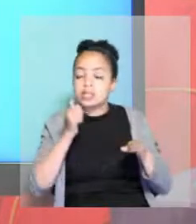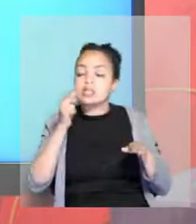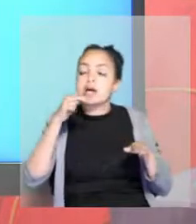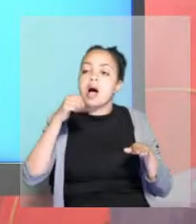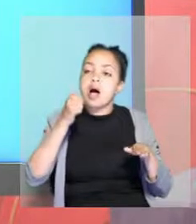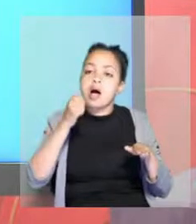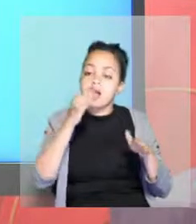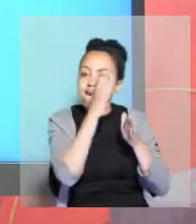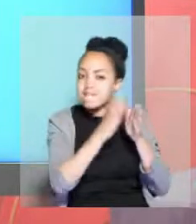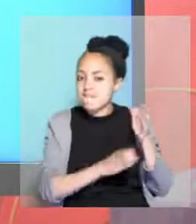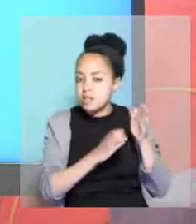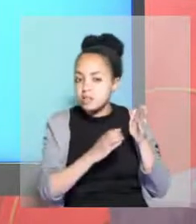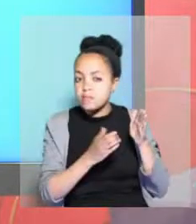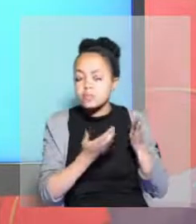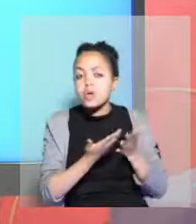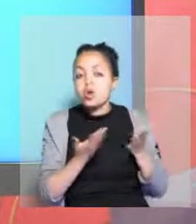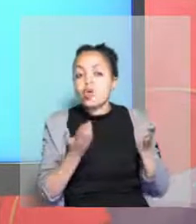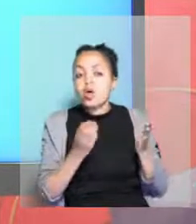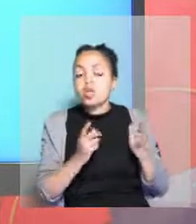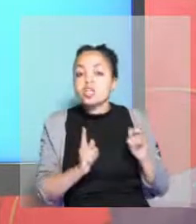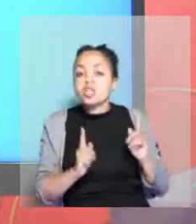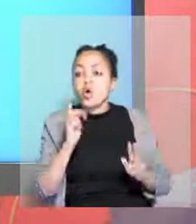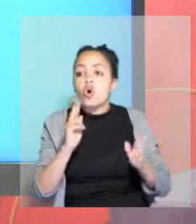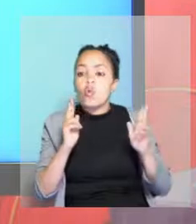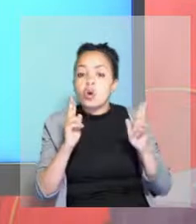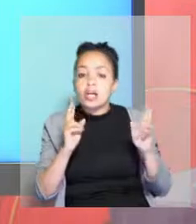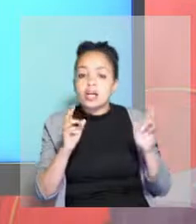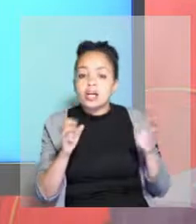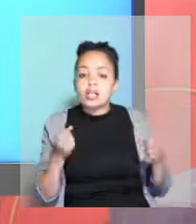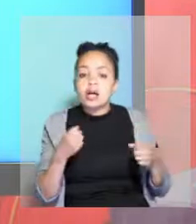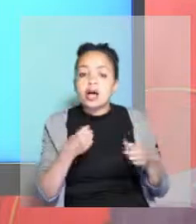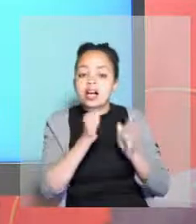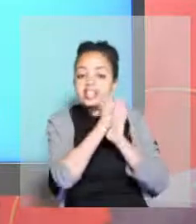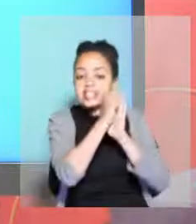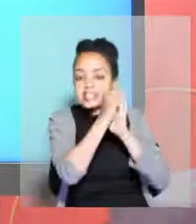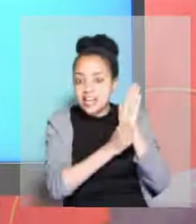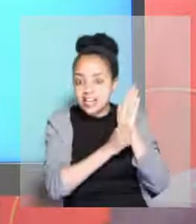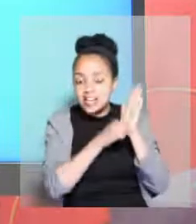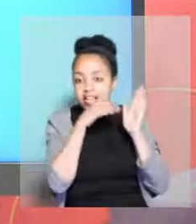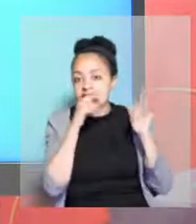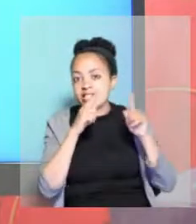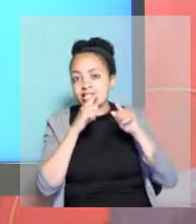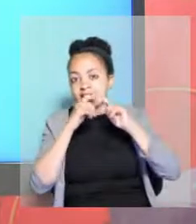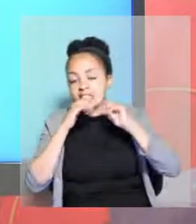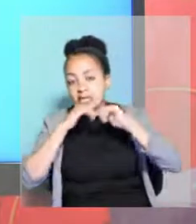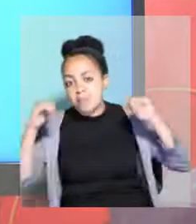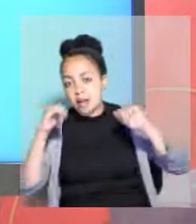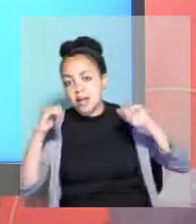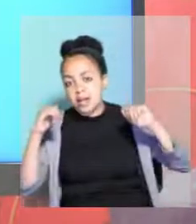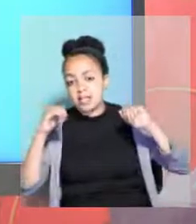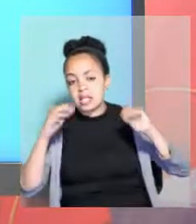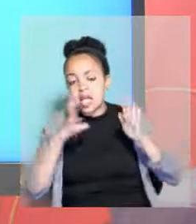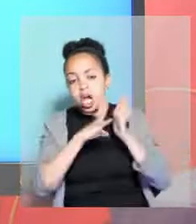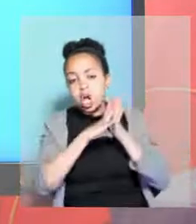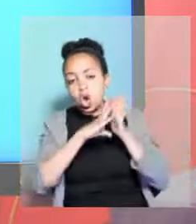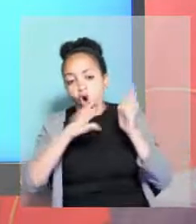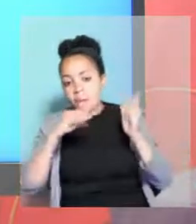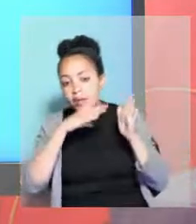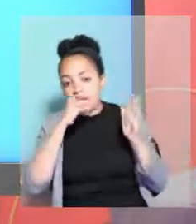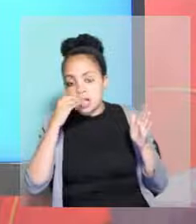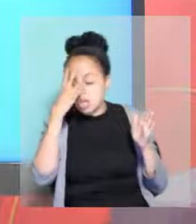1. When homologous pair become segregates, separate from each other, copy in